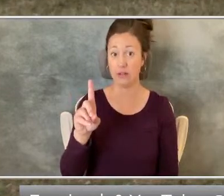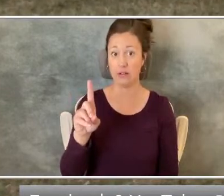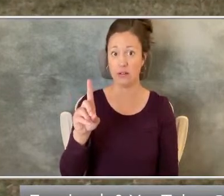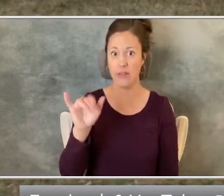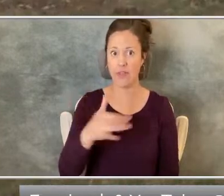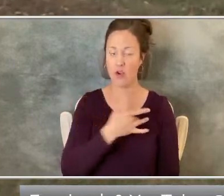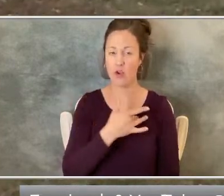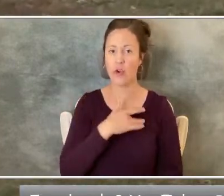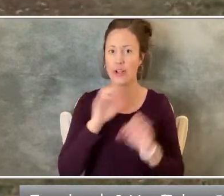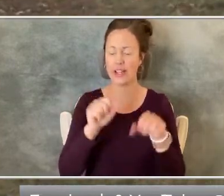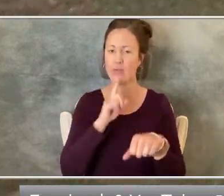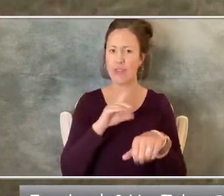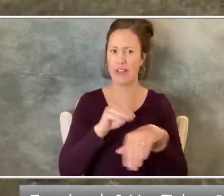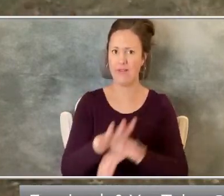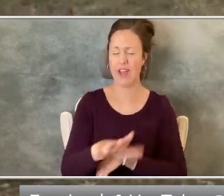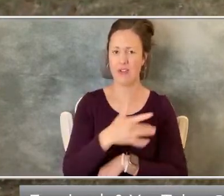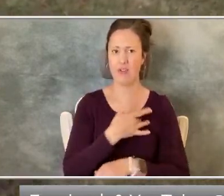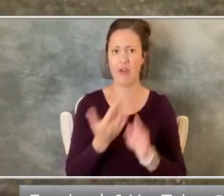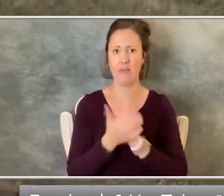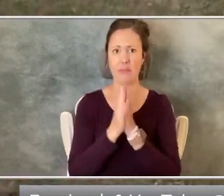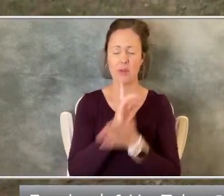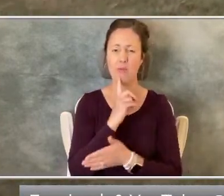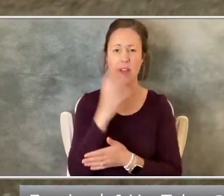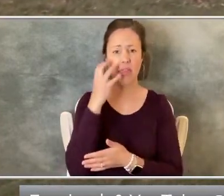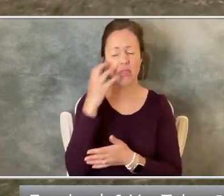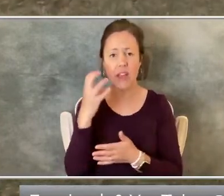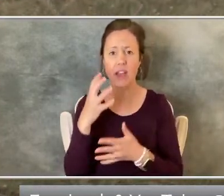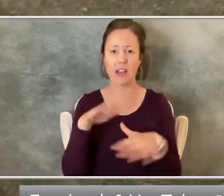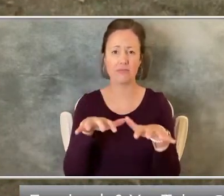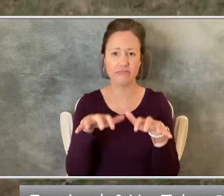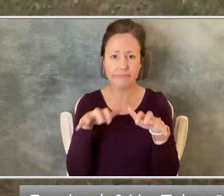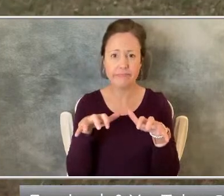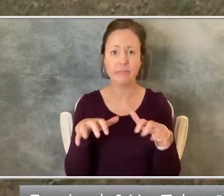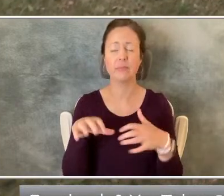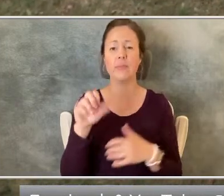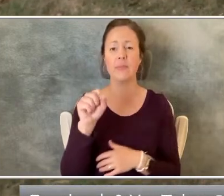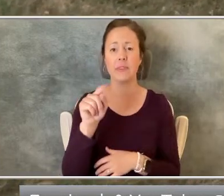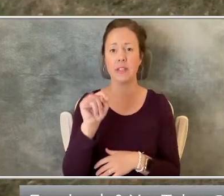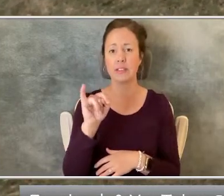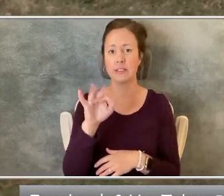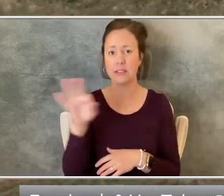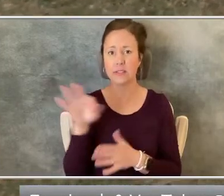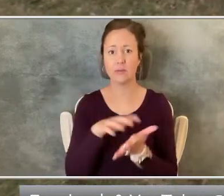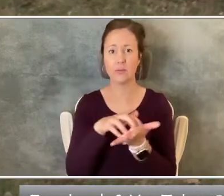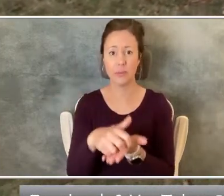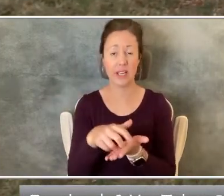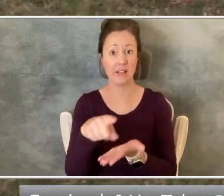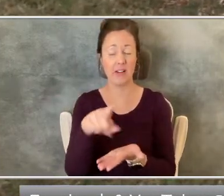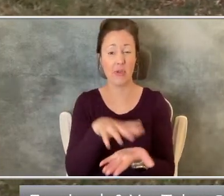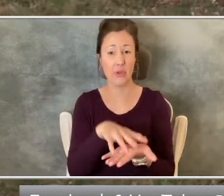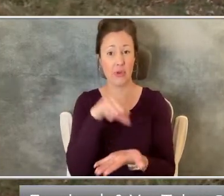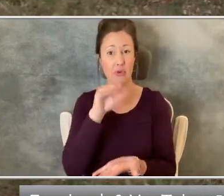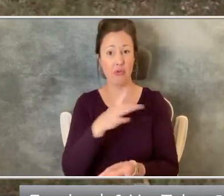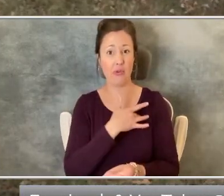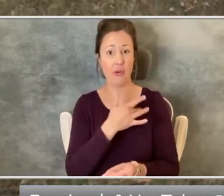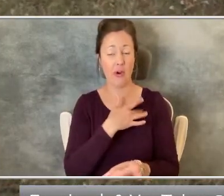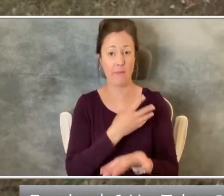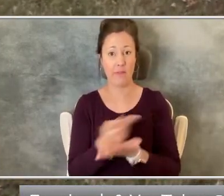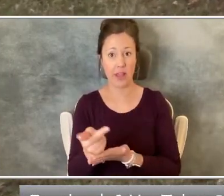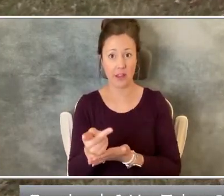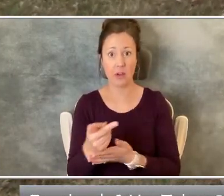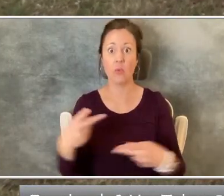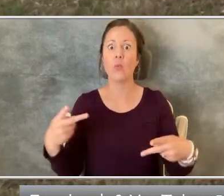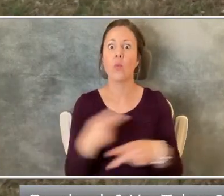heart, causing it to become thick, stiff, and weak. Gene learned his heart was failing. Even worse, because he